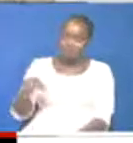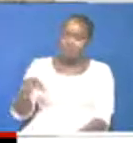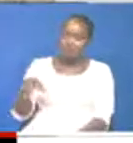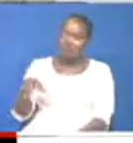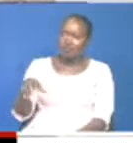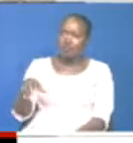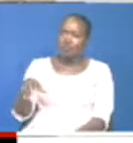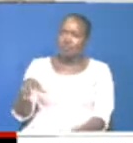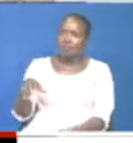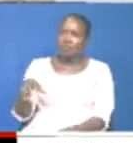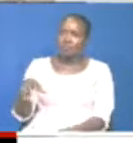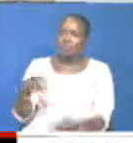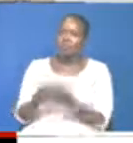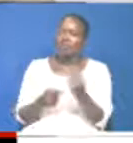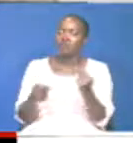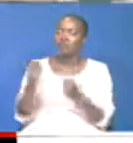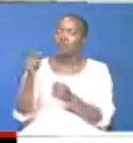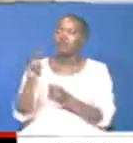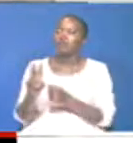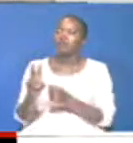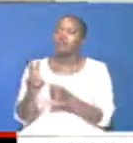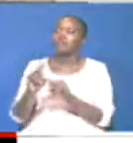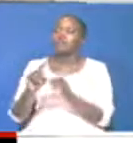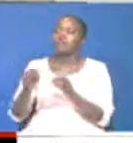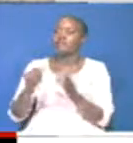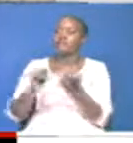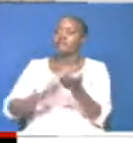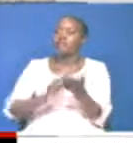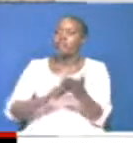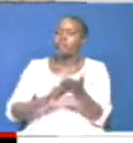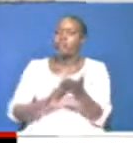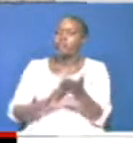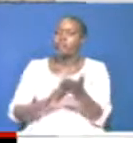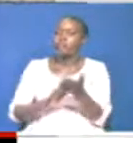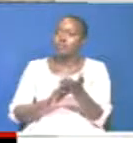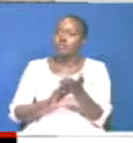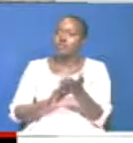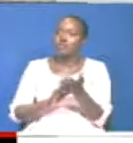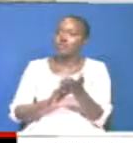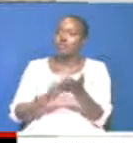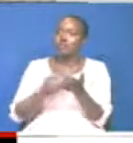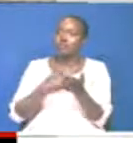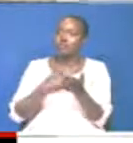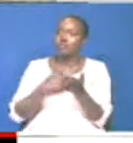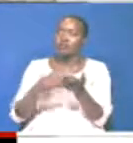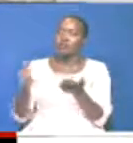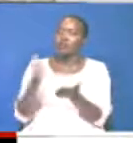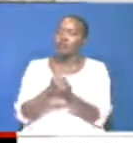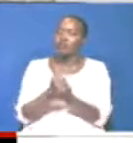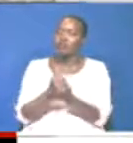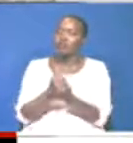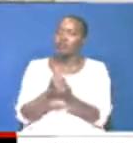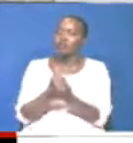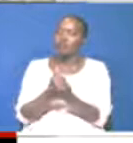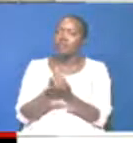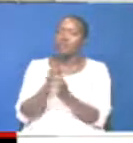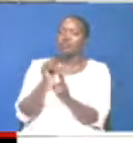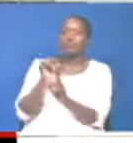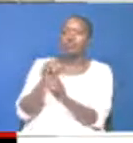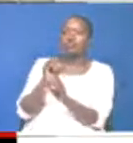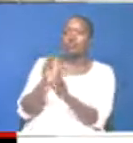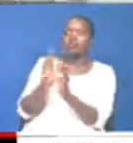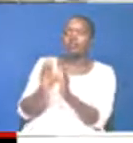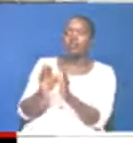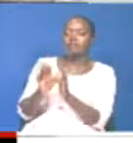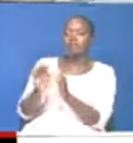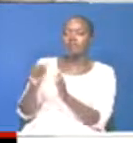of both television and radio for commentaries. You can imagine it's me who recruited my previous mentor, Alfred Mike Moridi,